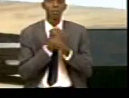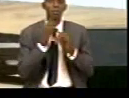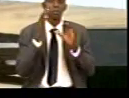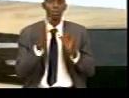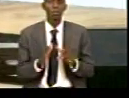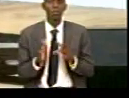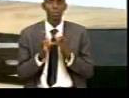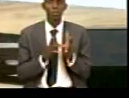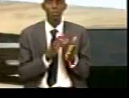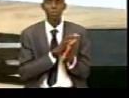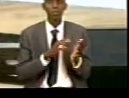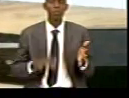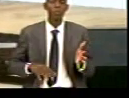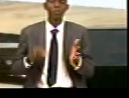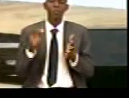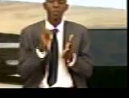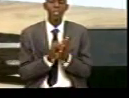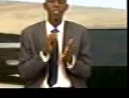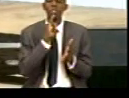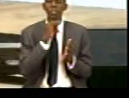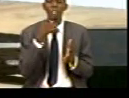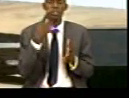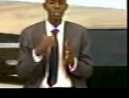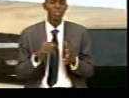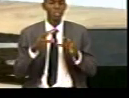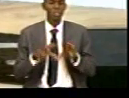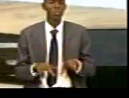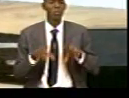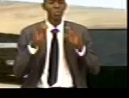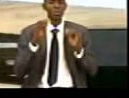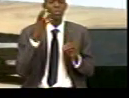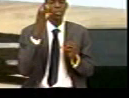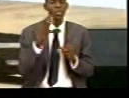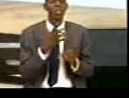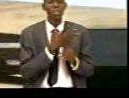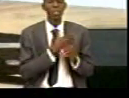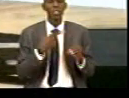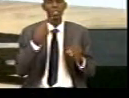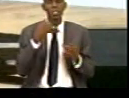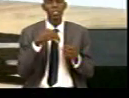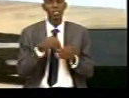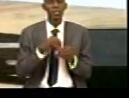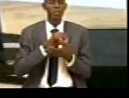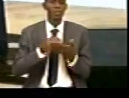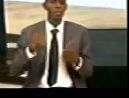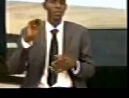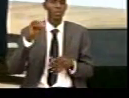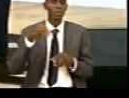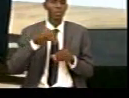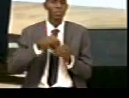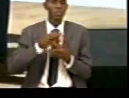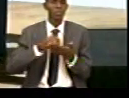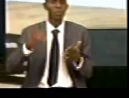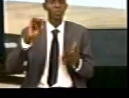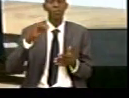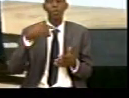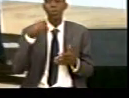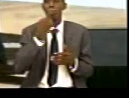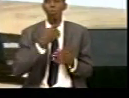Jesus Christ. That's the rapture right there. And then it says in verse 14, who